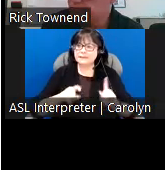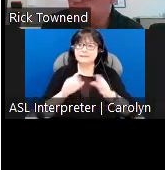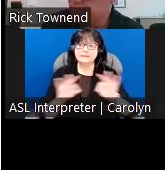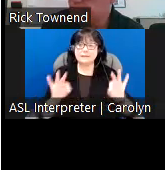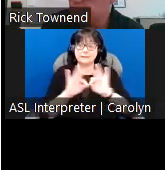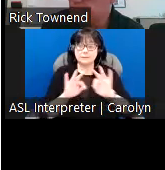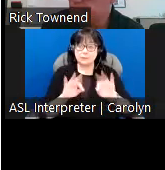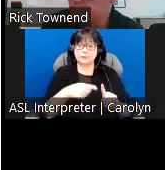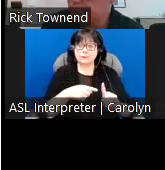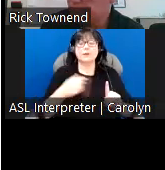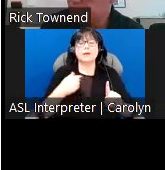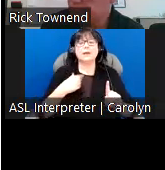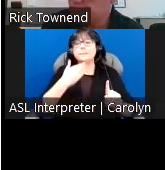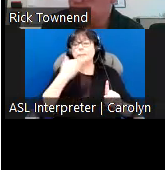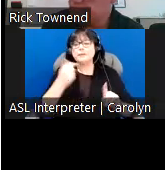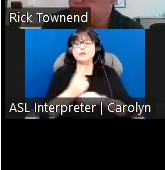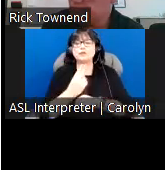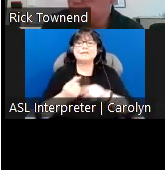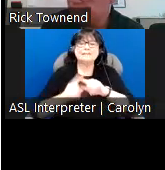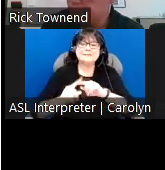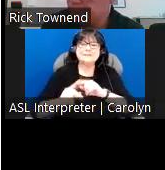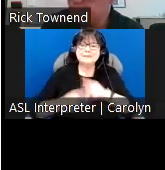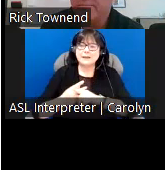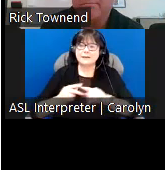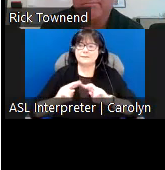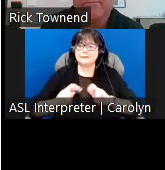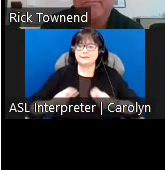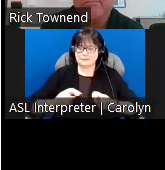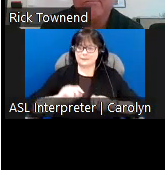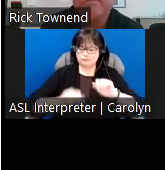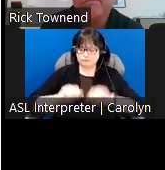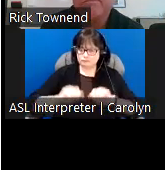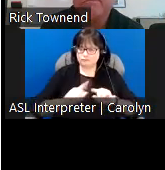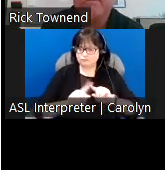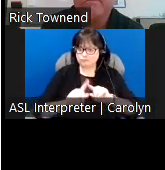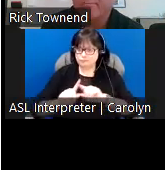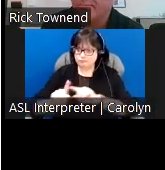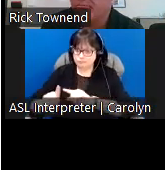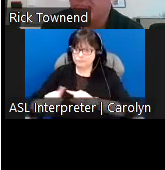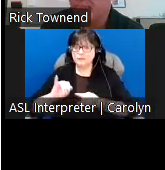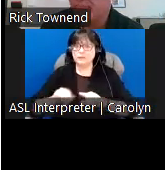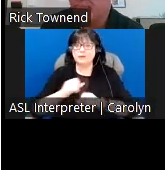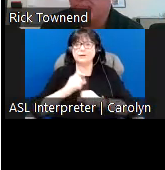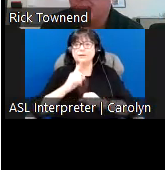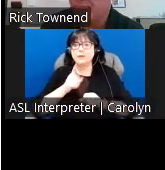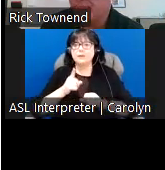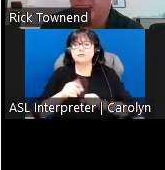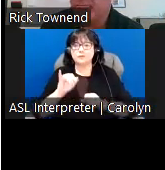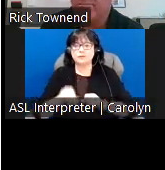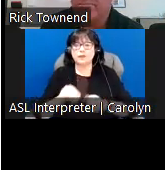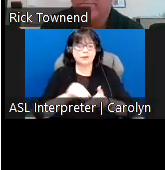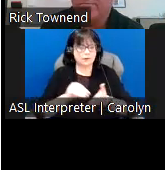assessment methods are best to ensure your program effectively place in and direct learners to the right